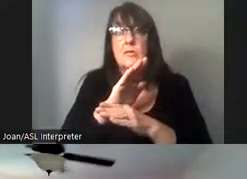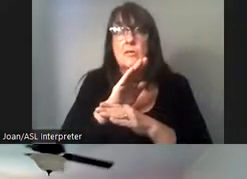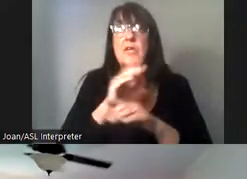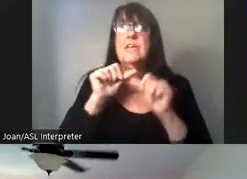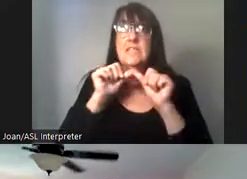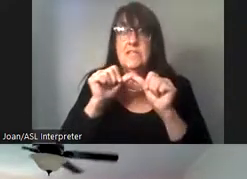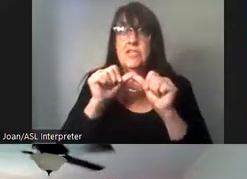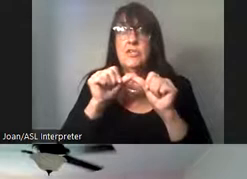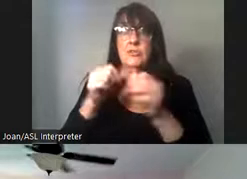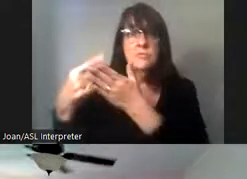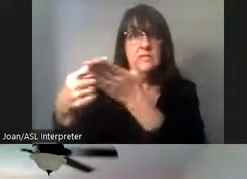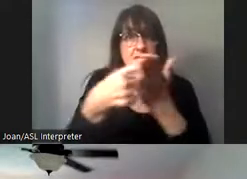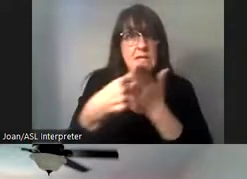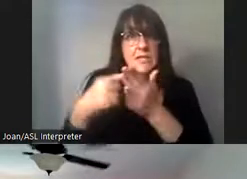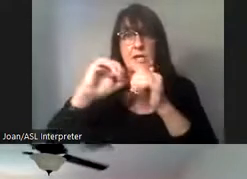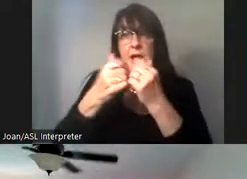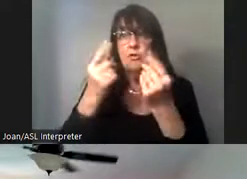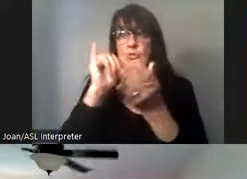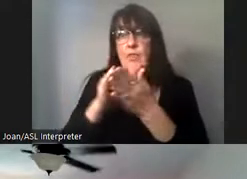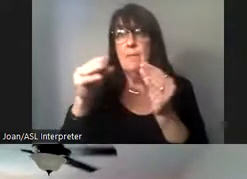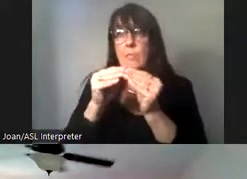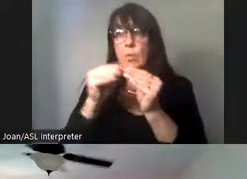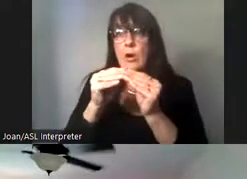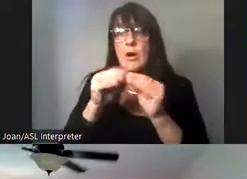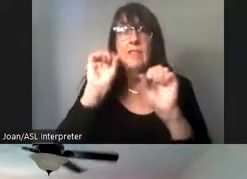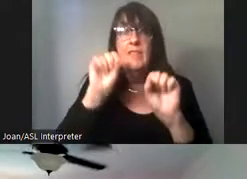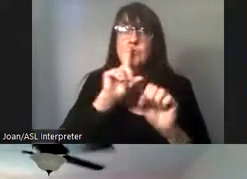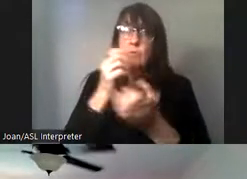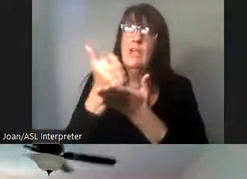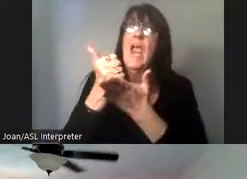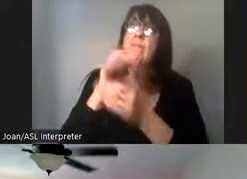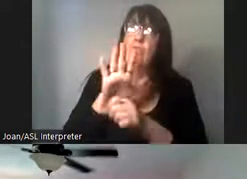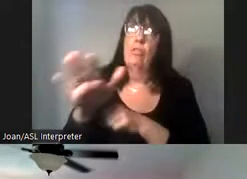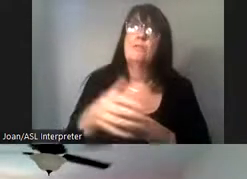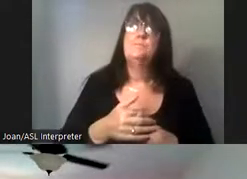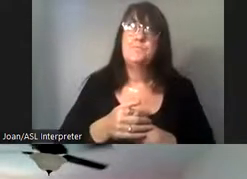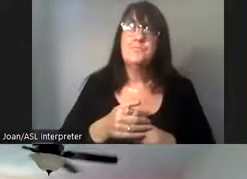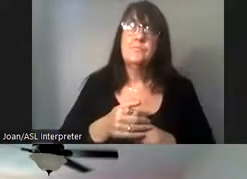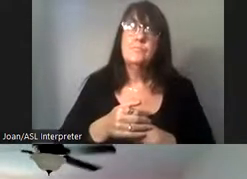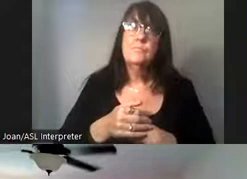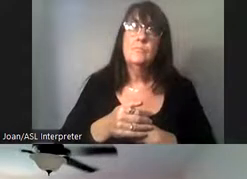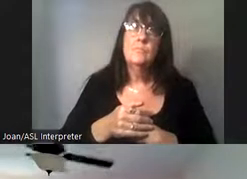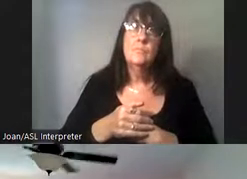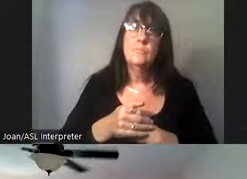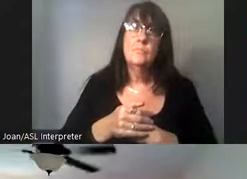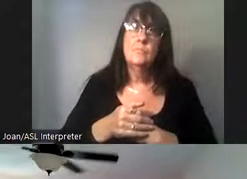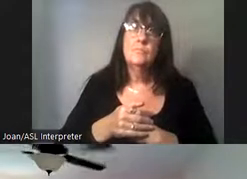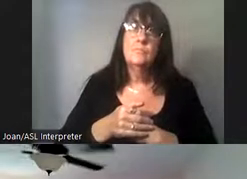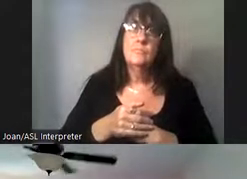continued discussions about how to do that more would be very helpful. Let's see, I think I only